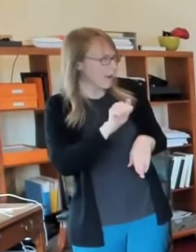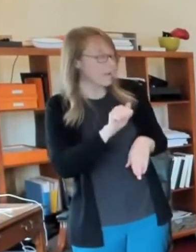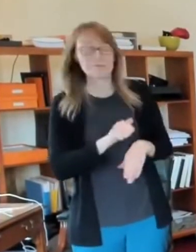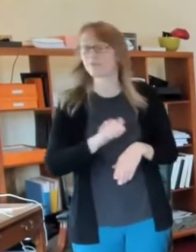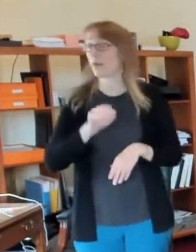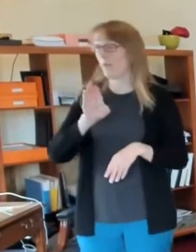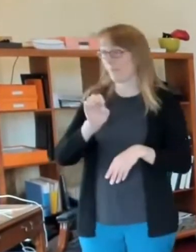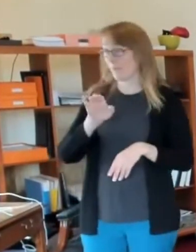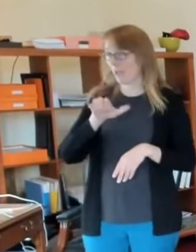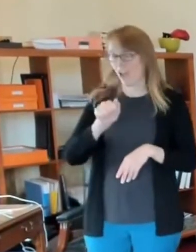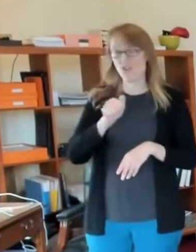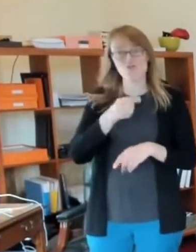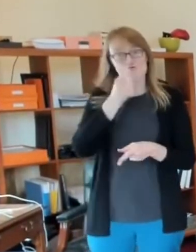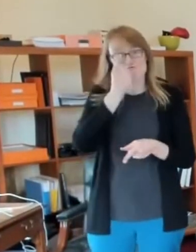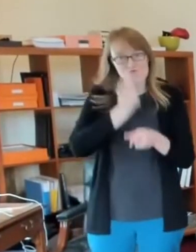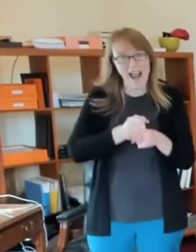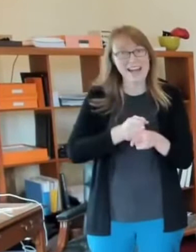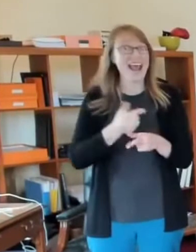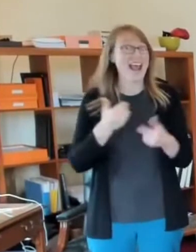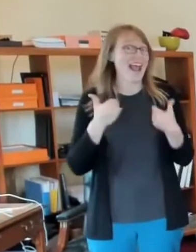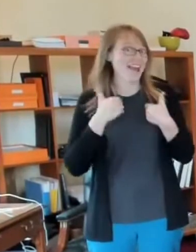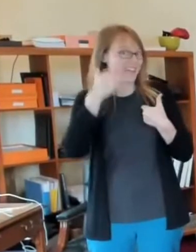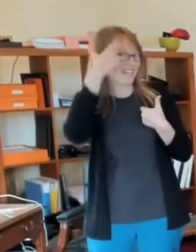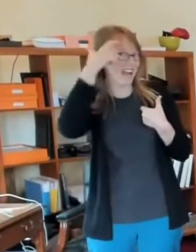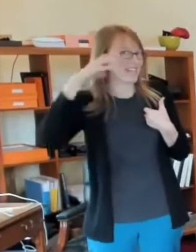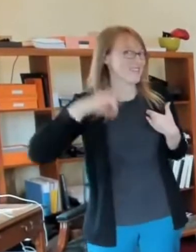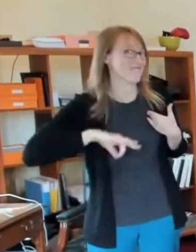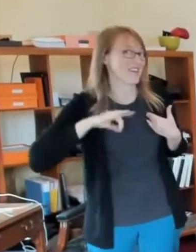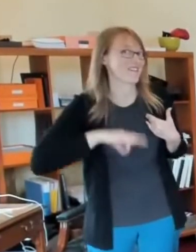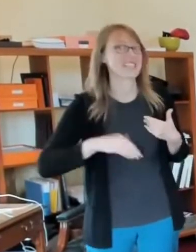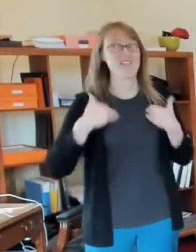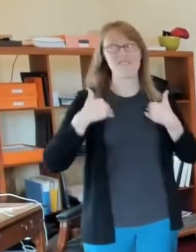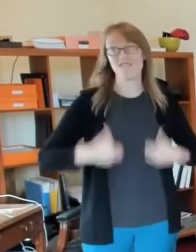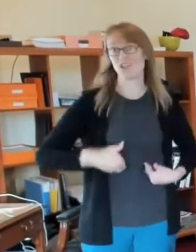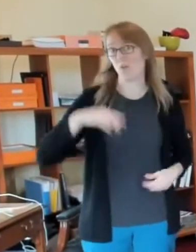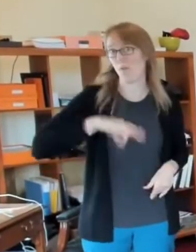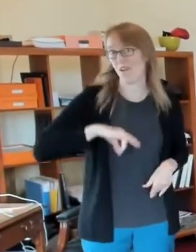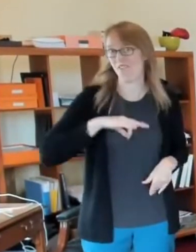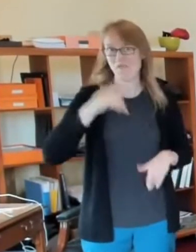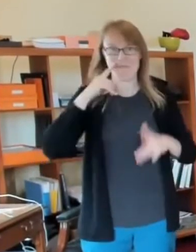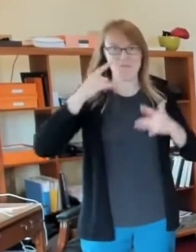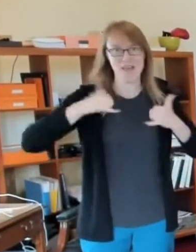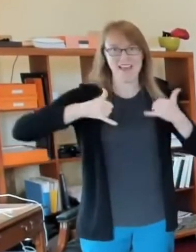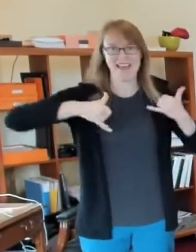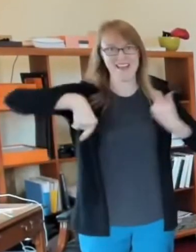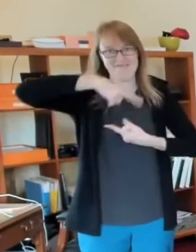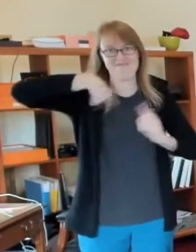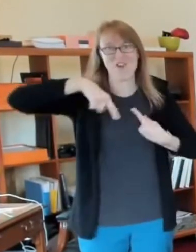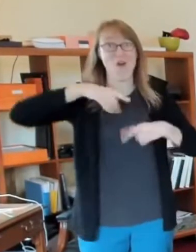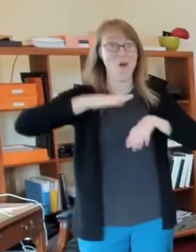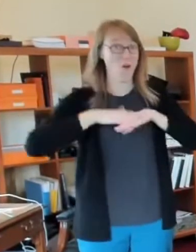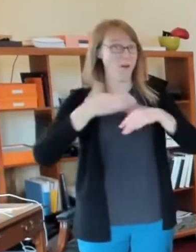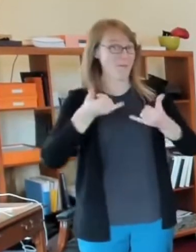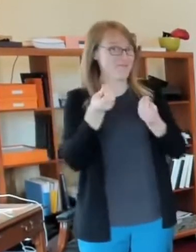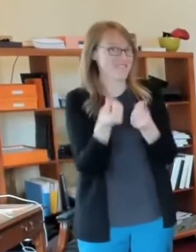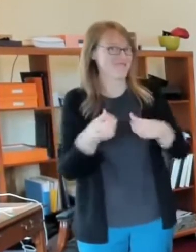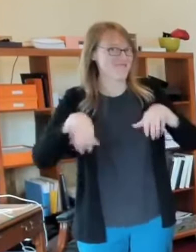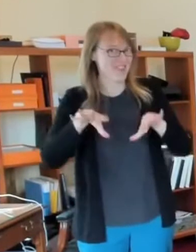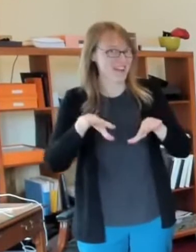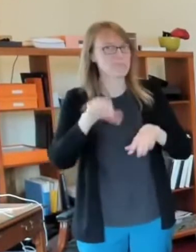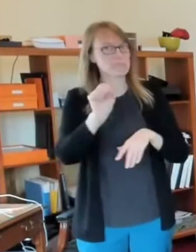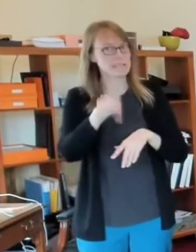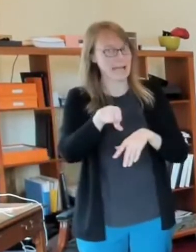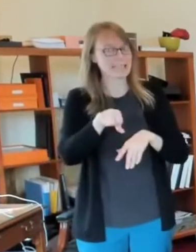lot of cognitive and physical benefits to playing on a playground. But we are not thinking of opening them right